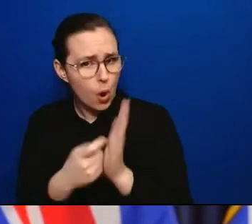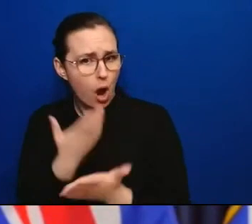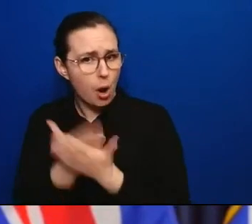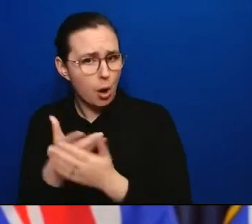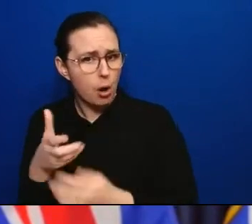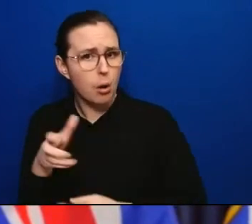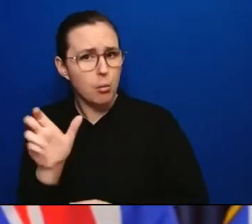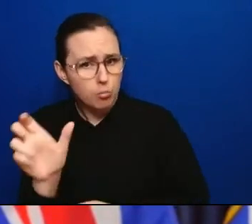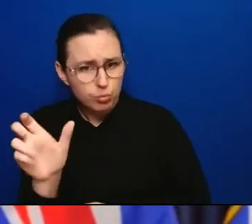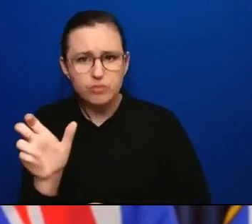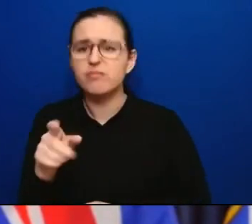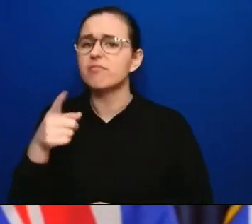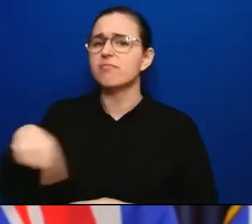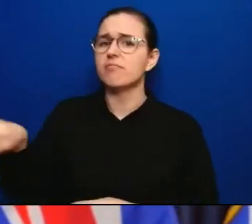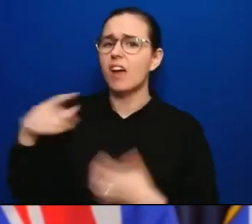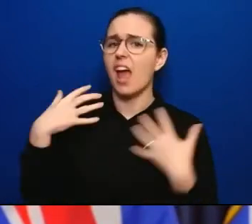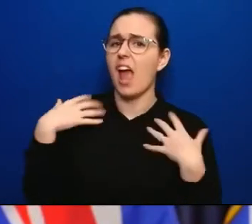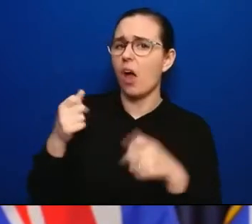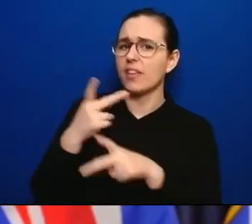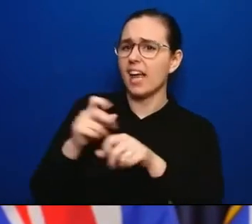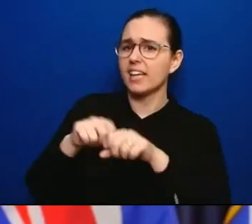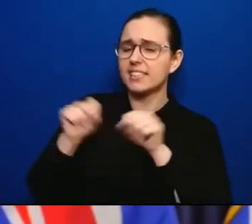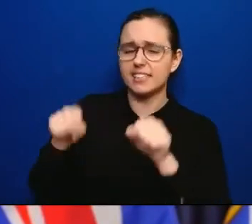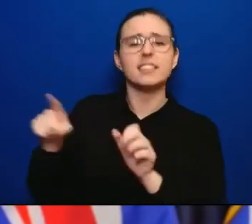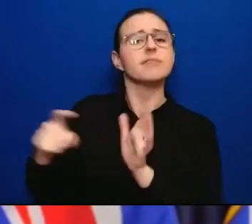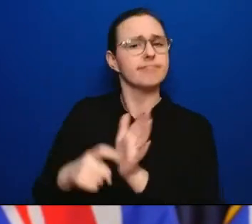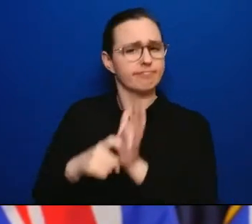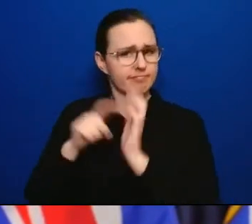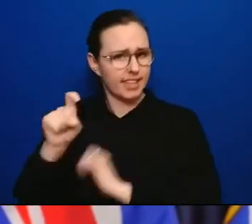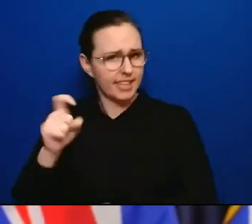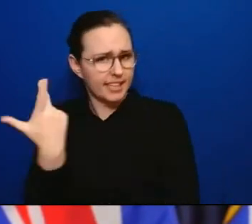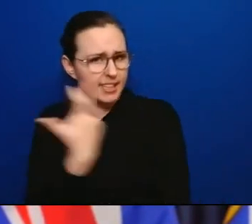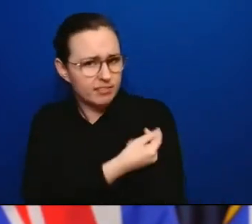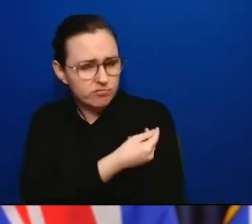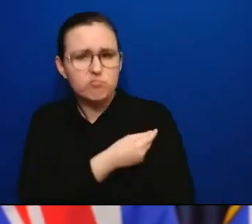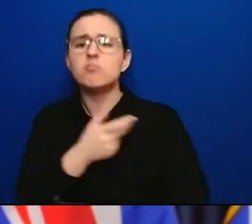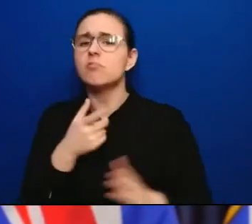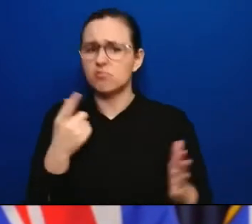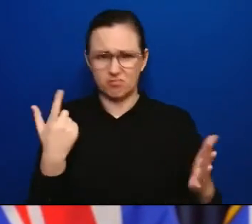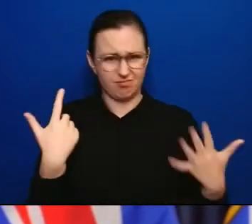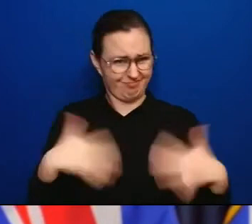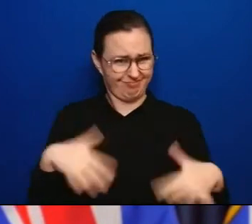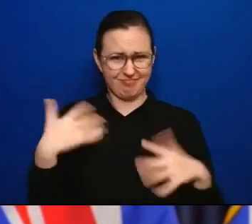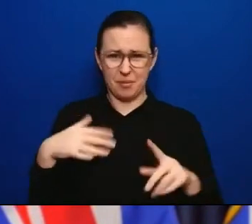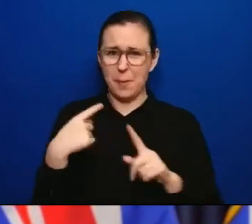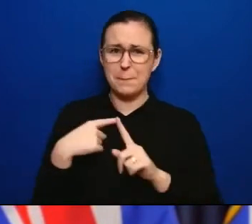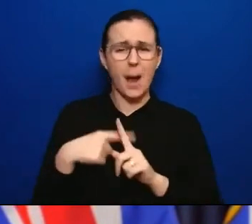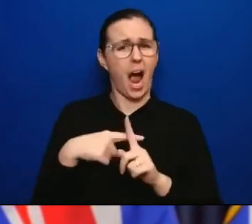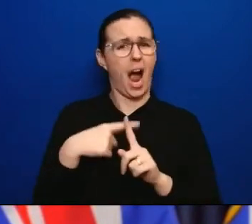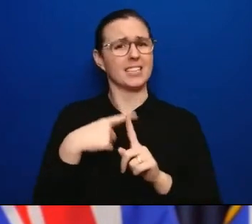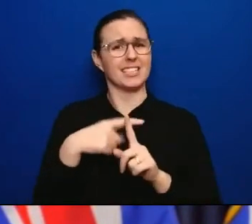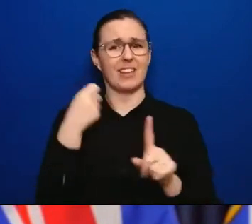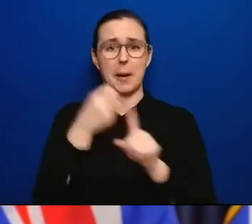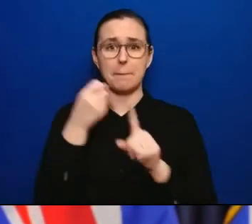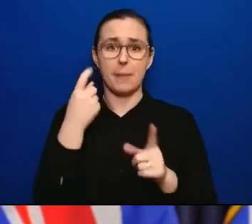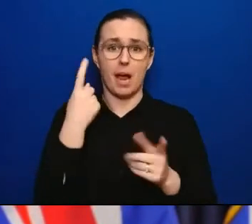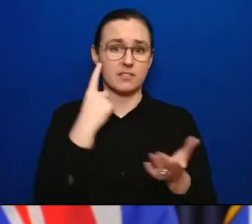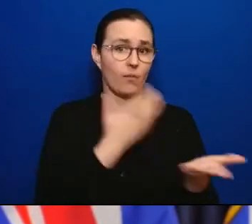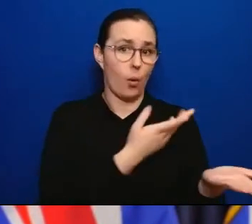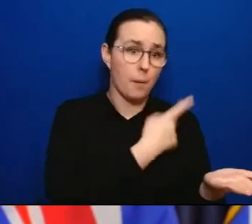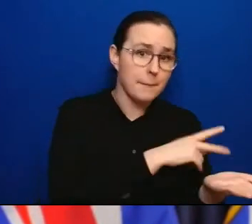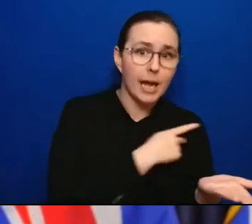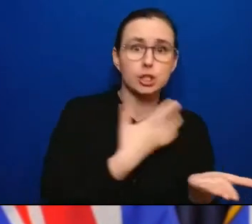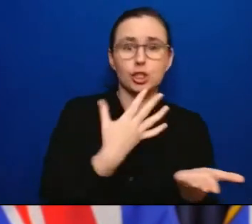the healthcare system. And we delivered on that, and it has had innumerable positive effects for patients and for healthcare